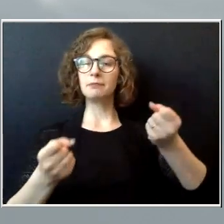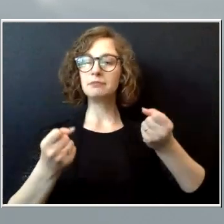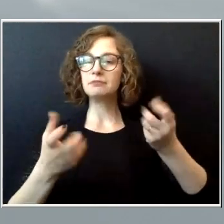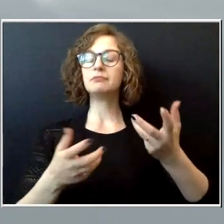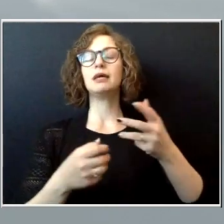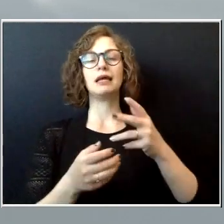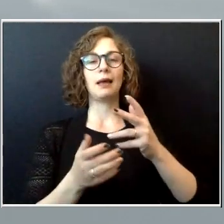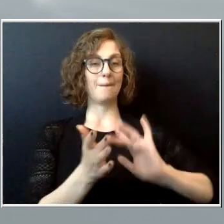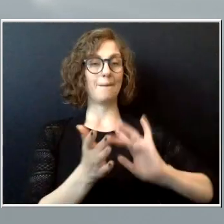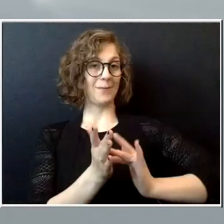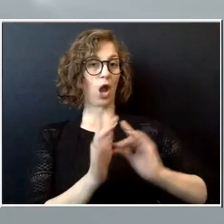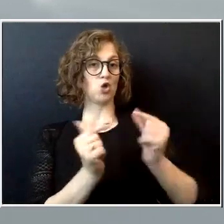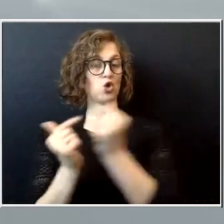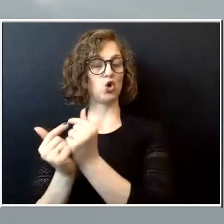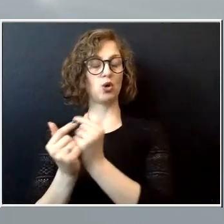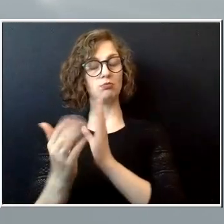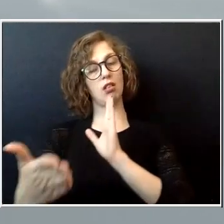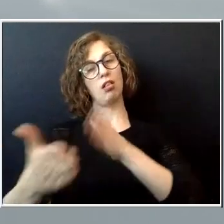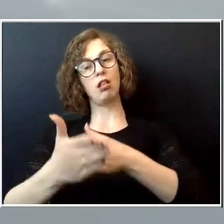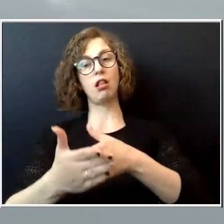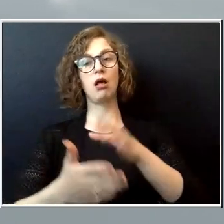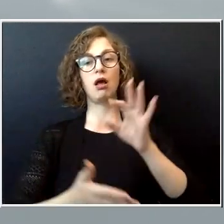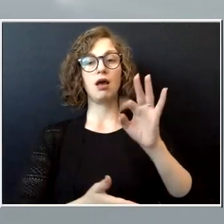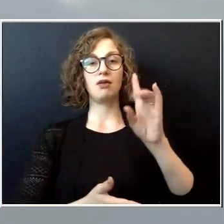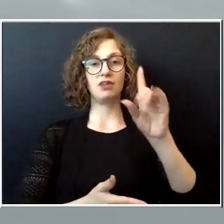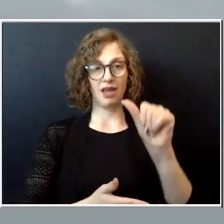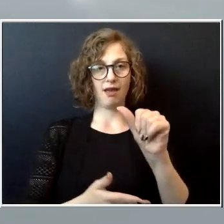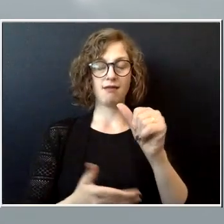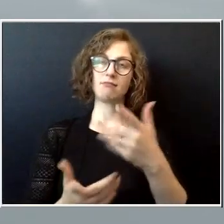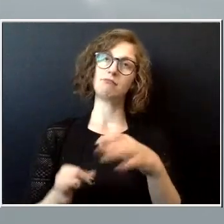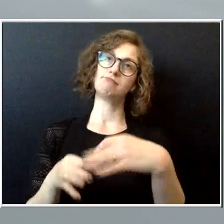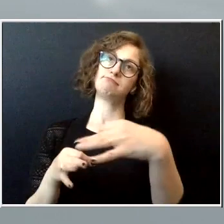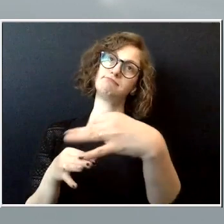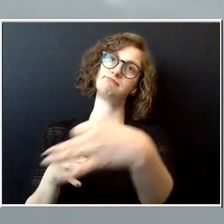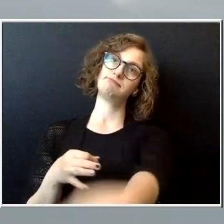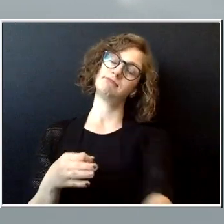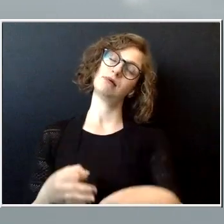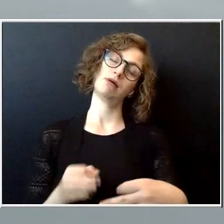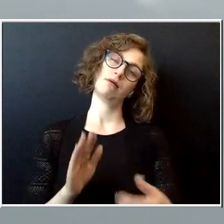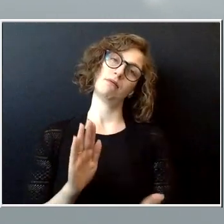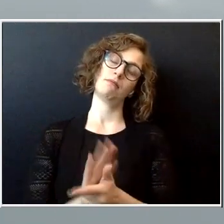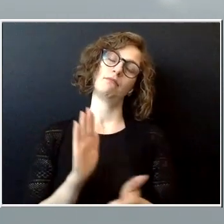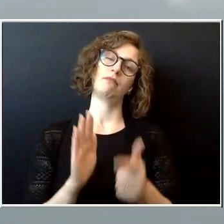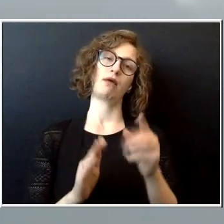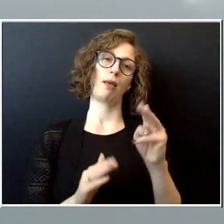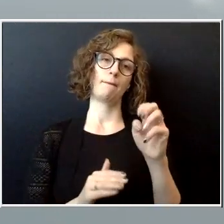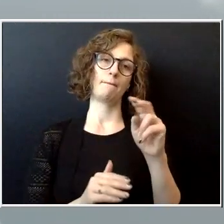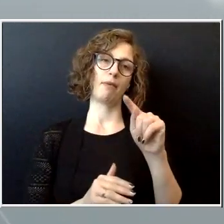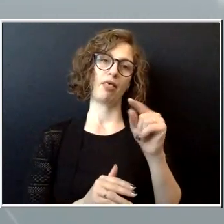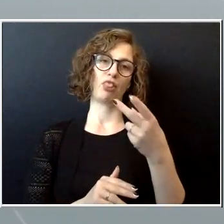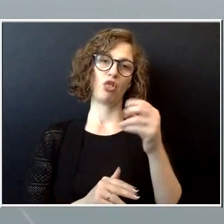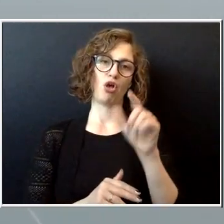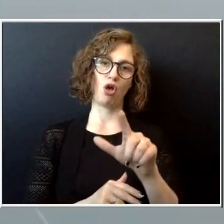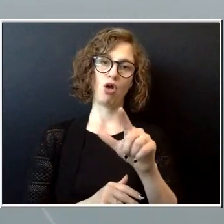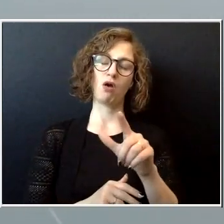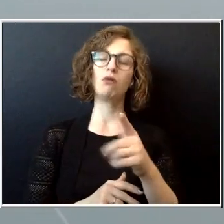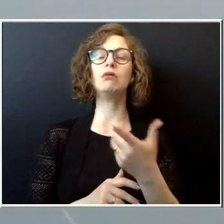being too slow to ban menthol products. Dr. Brown, why is that menthol ban important?